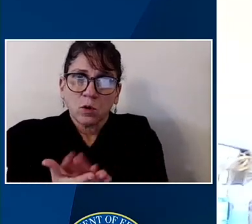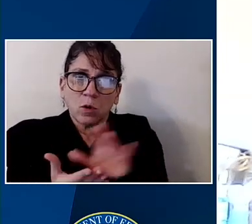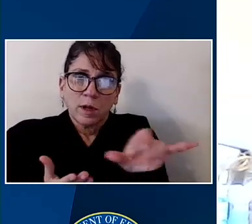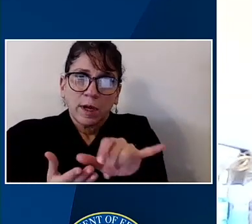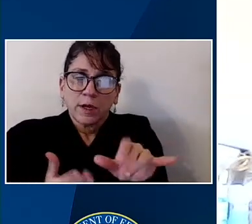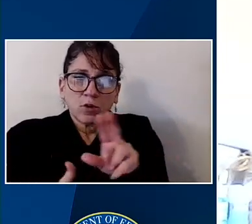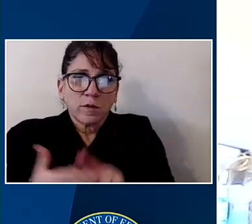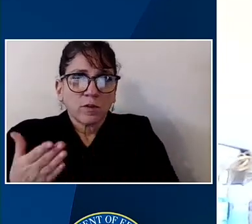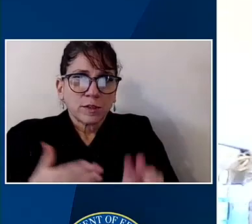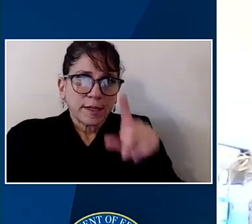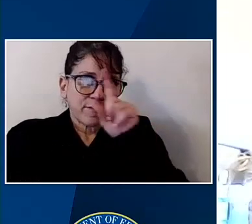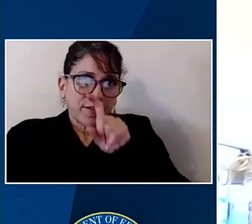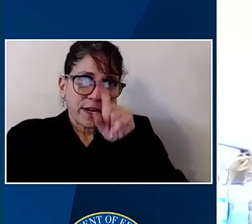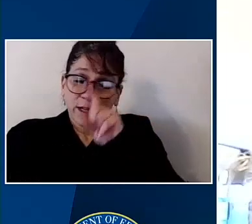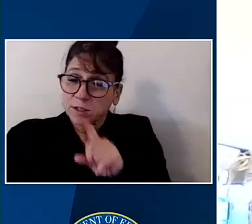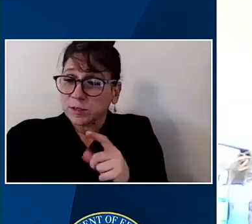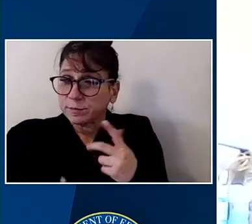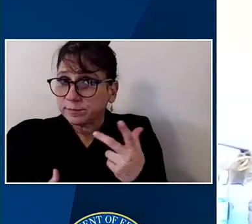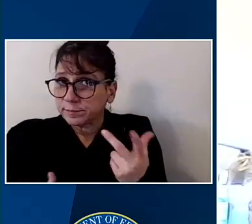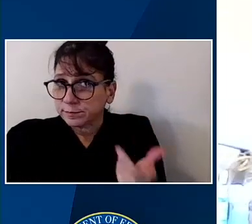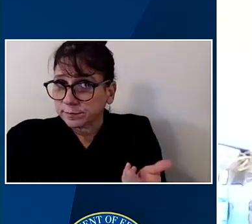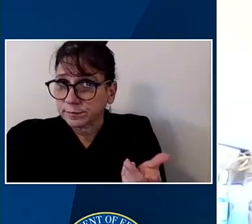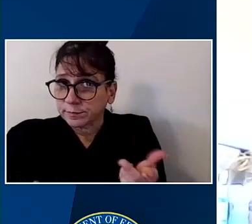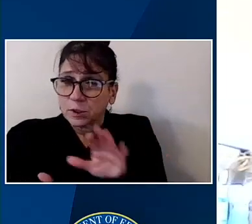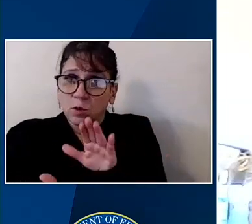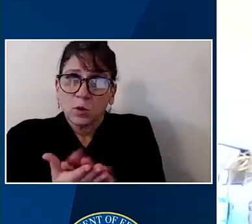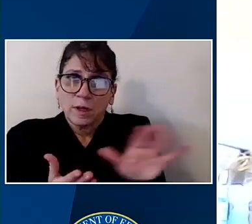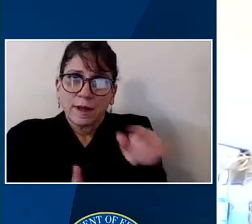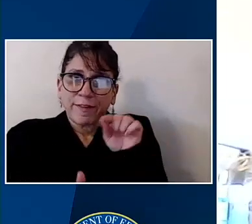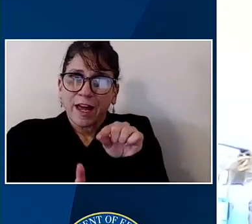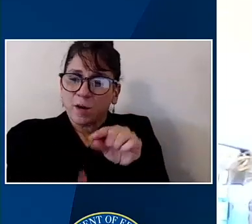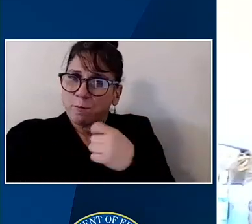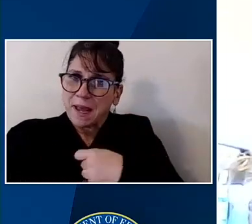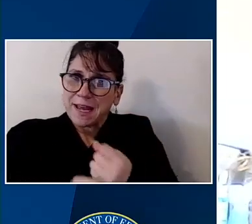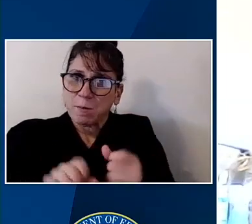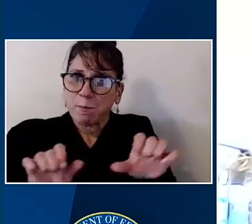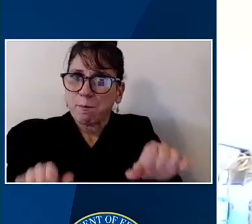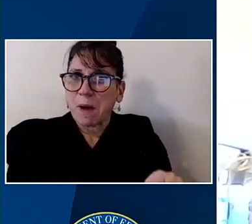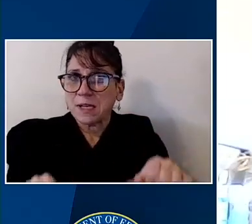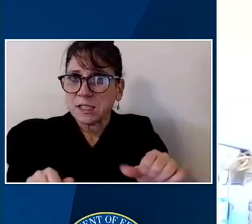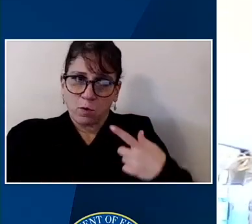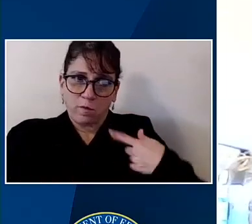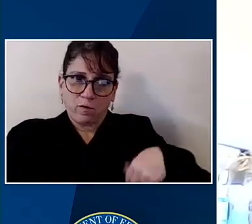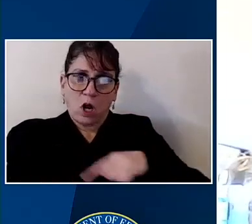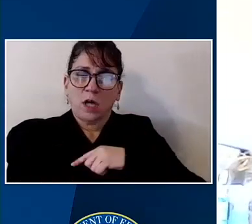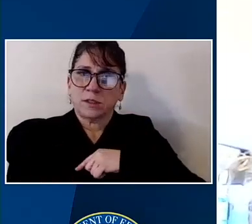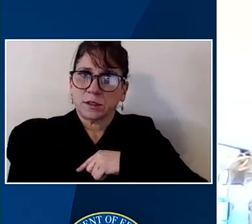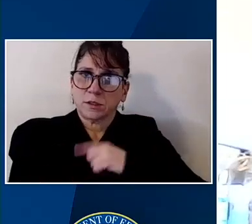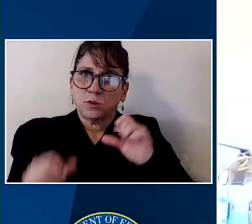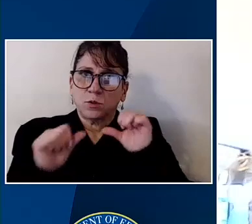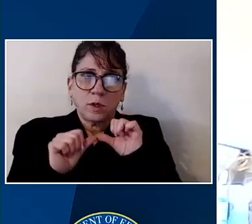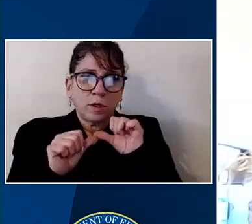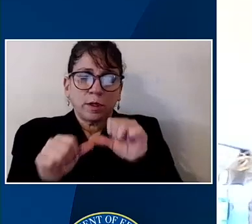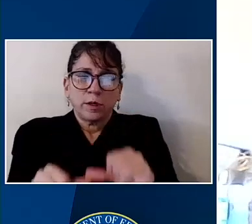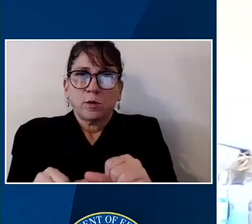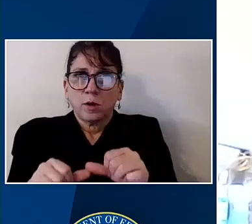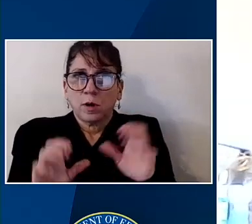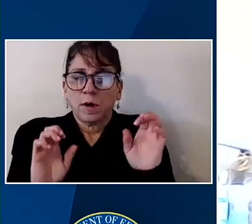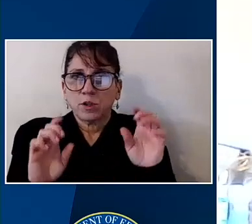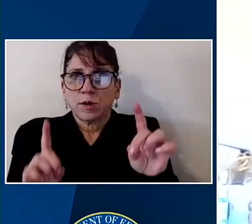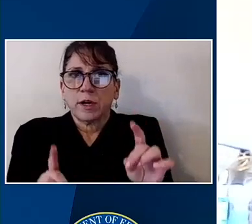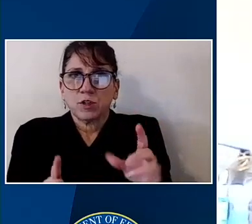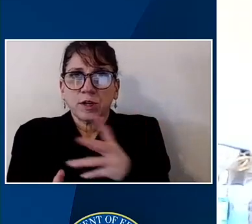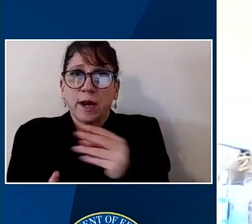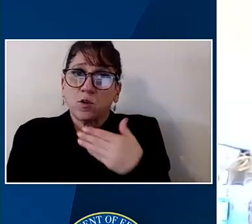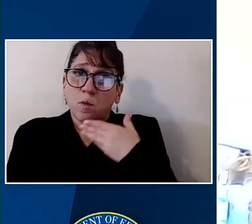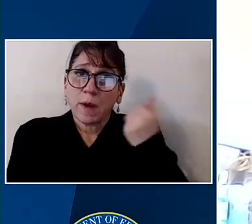of Phoenix, again, schools like this make it possible for us to continue our education and to